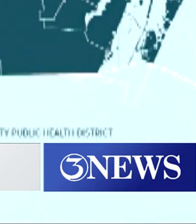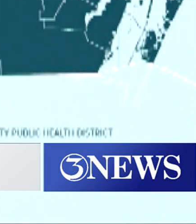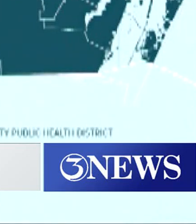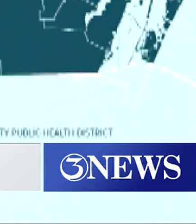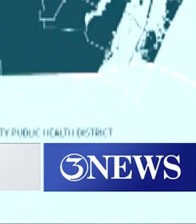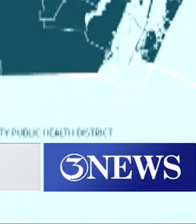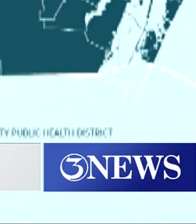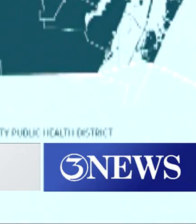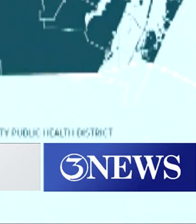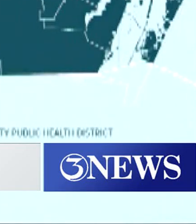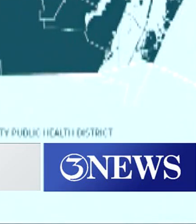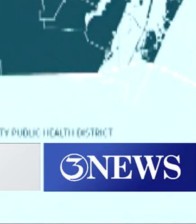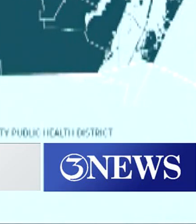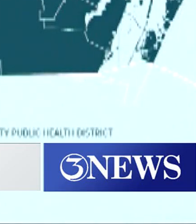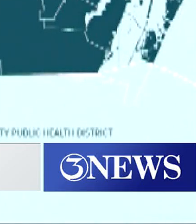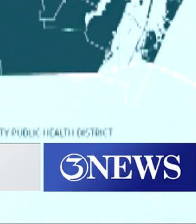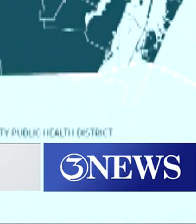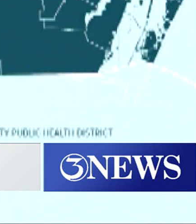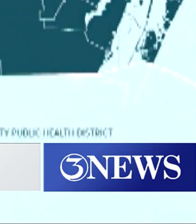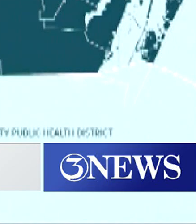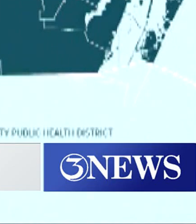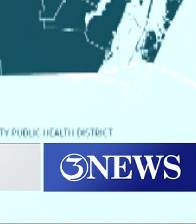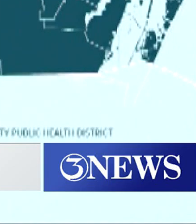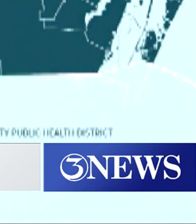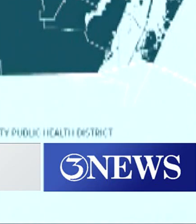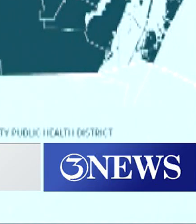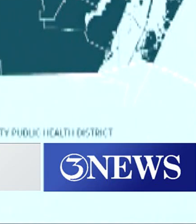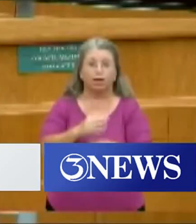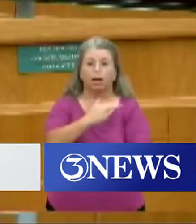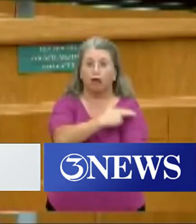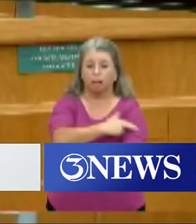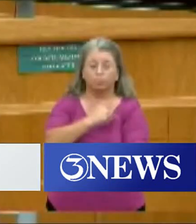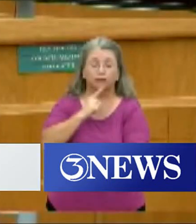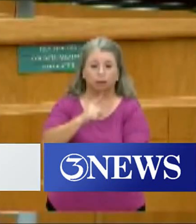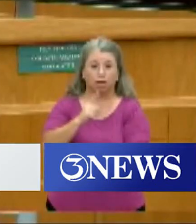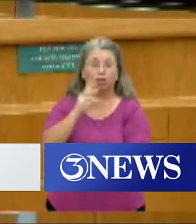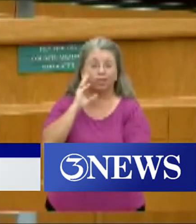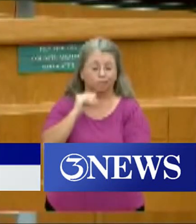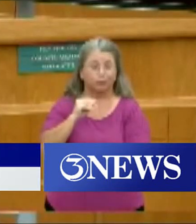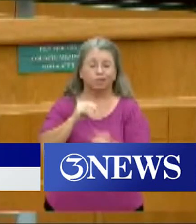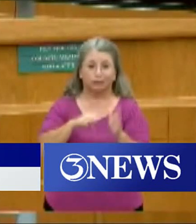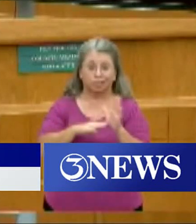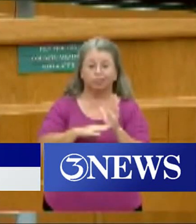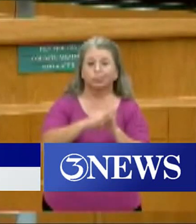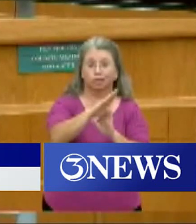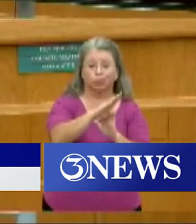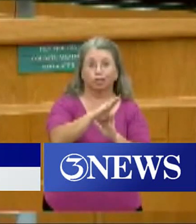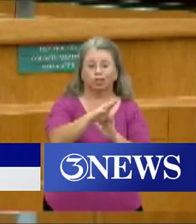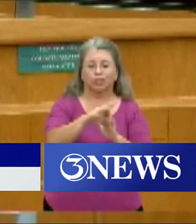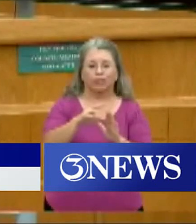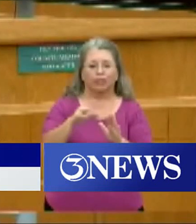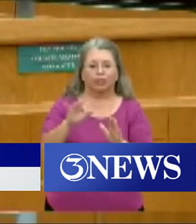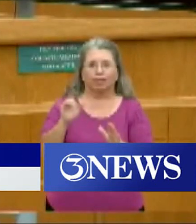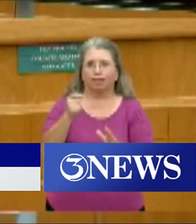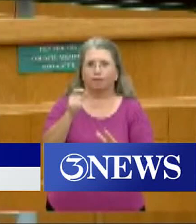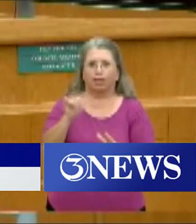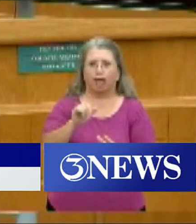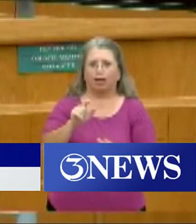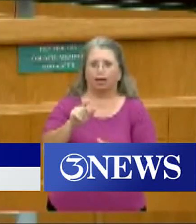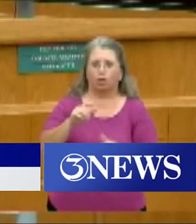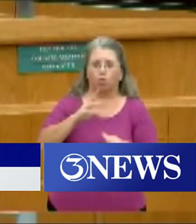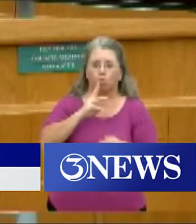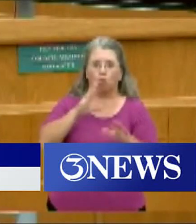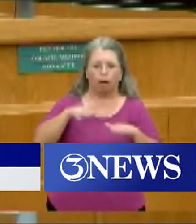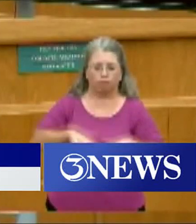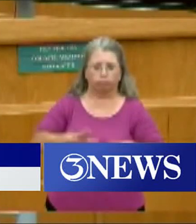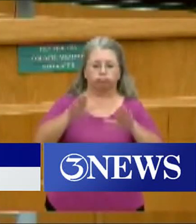68 in the ICU. 258 The hospitals are experiencing a surge. I describe it like a rising tide right now of more and